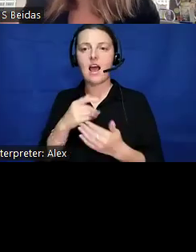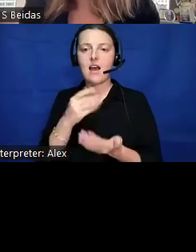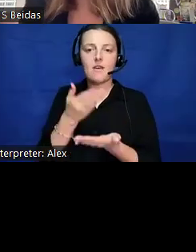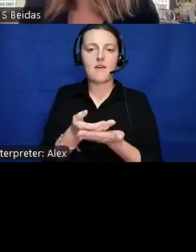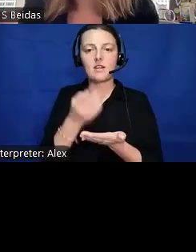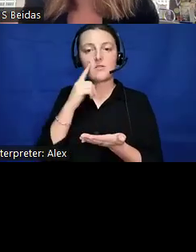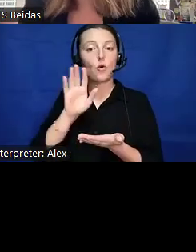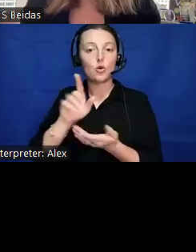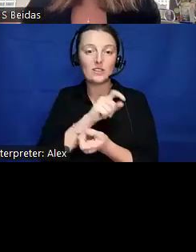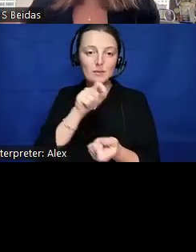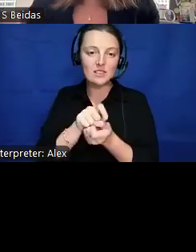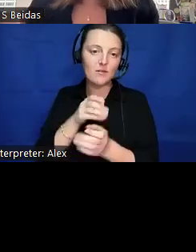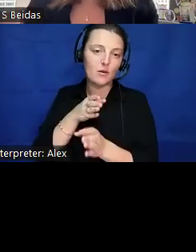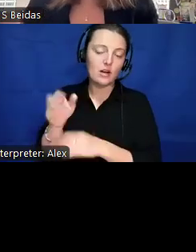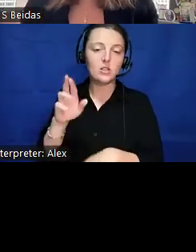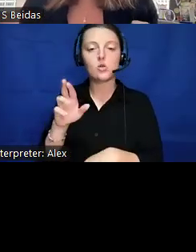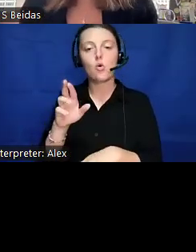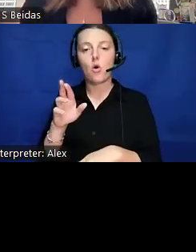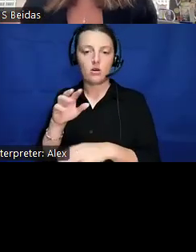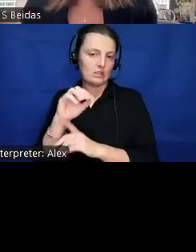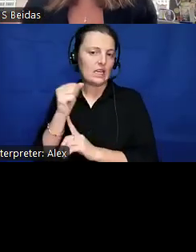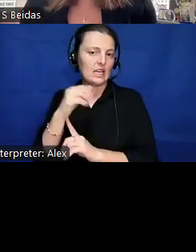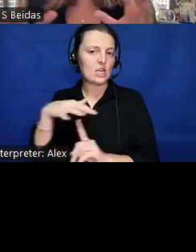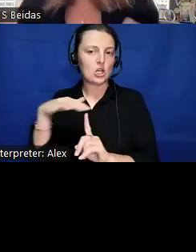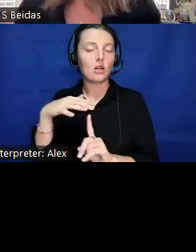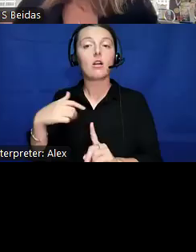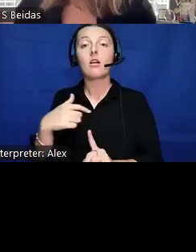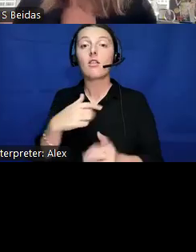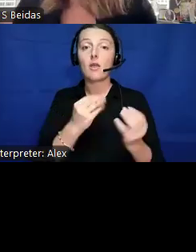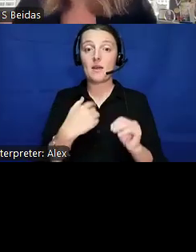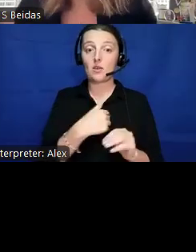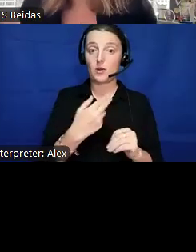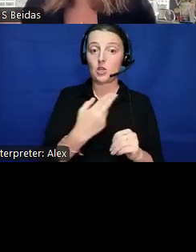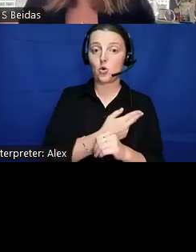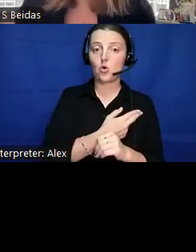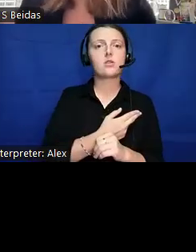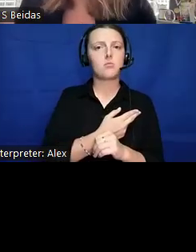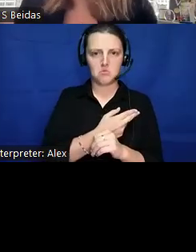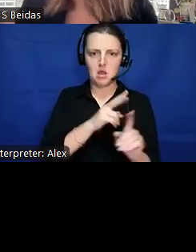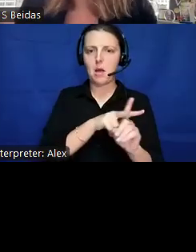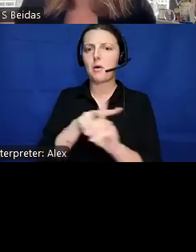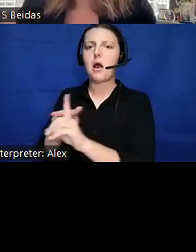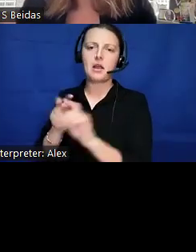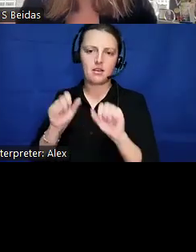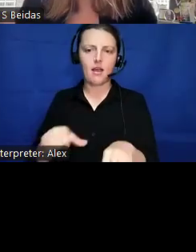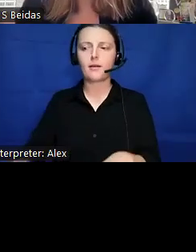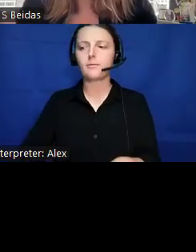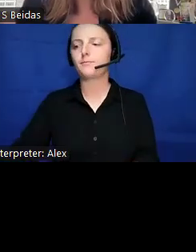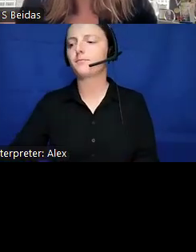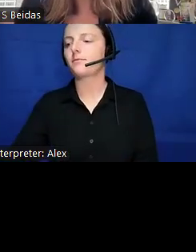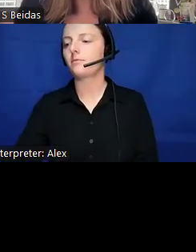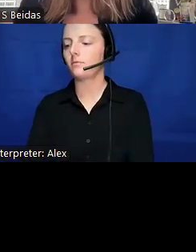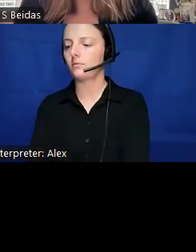or area or condition or setting. The methods we use are kind of ubiquitous across contexts.